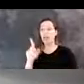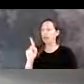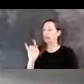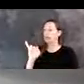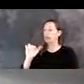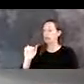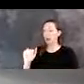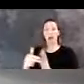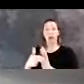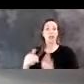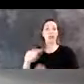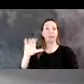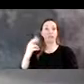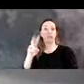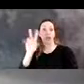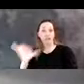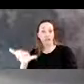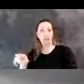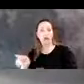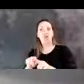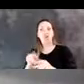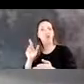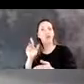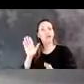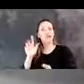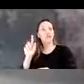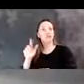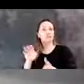and they also have a low cost of maintenance, which is important to keep in mind.